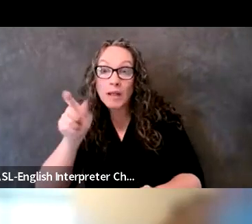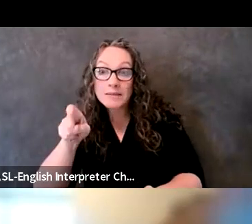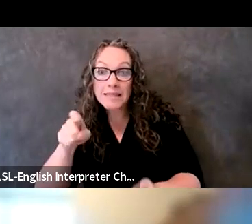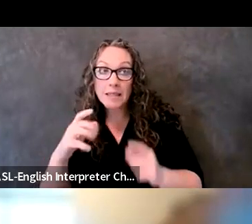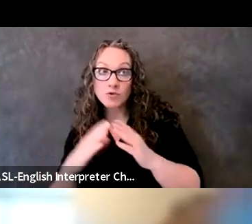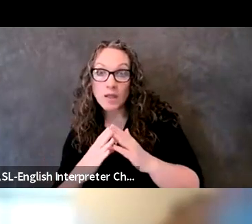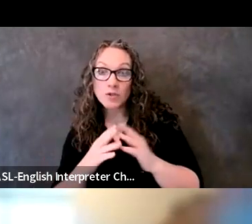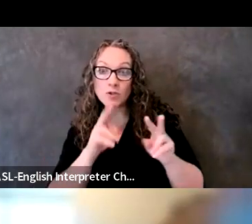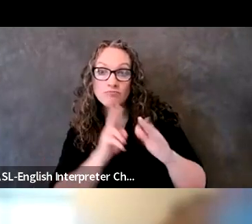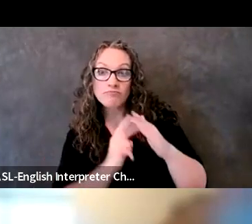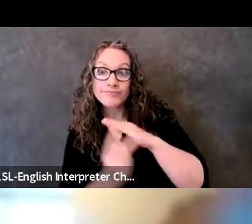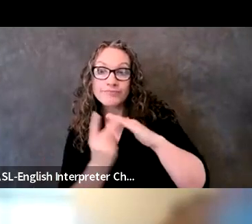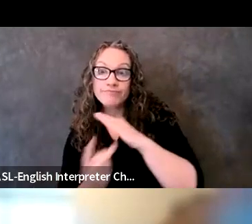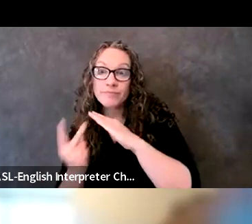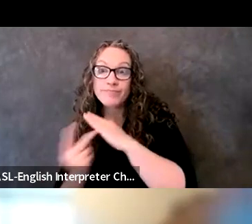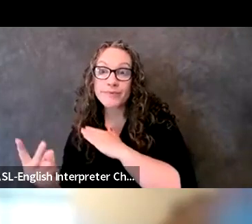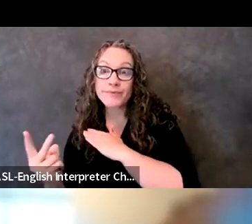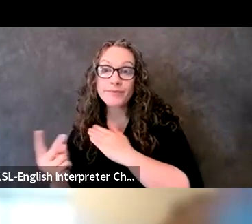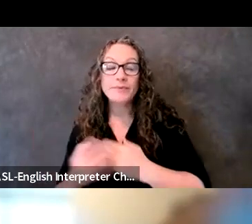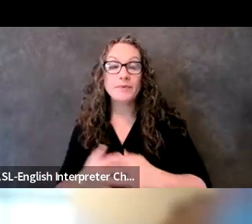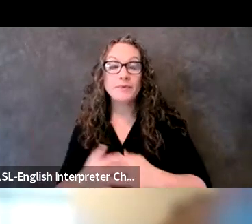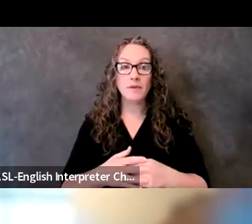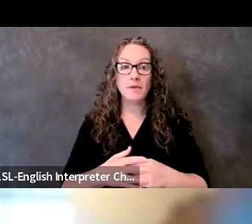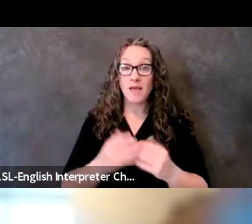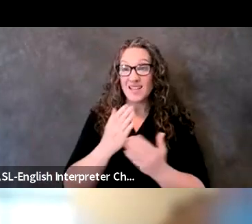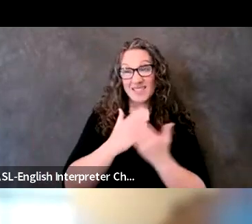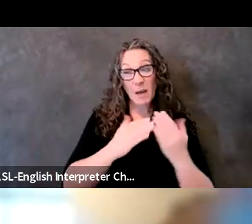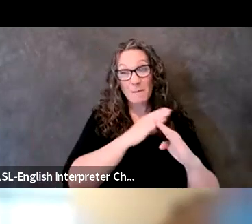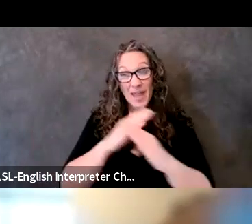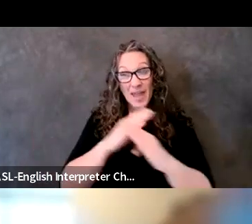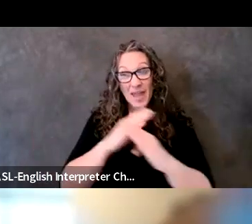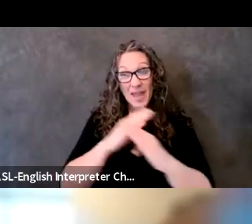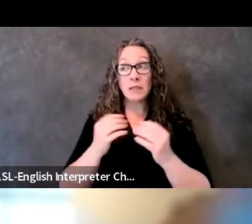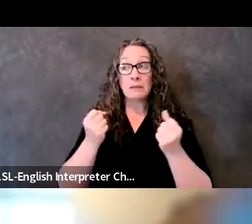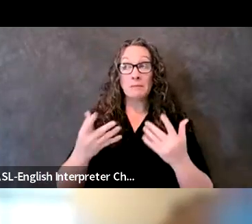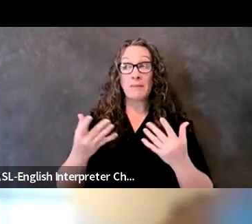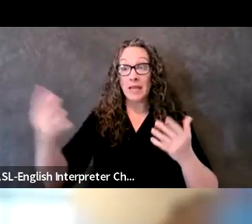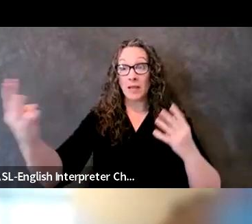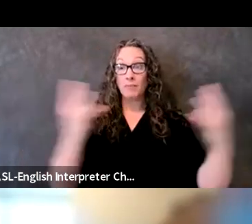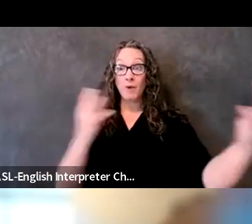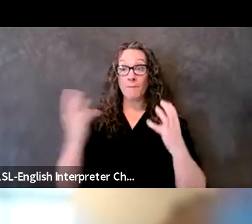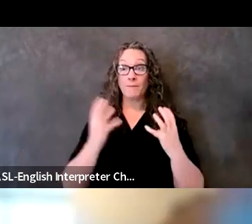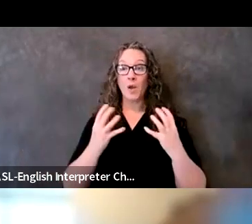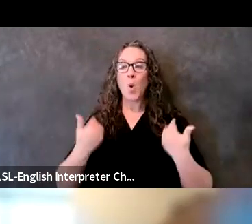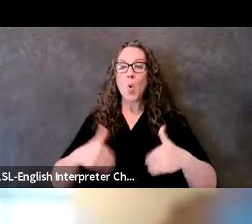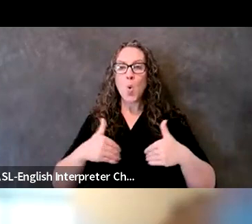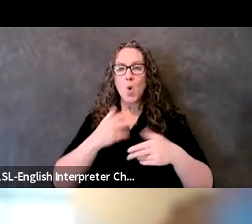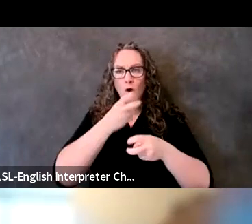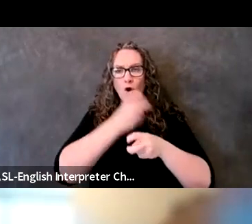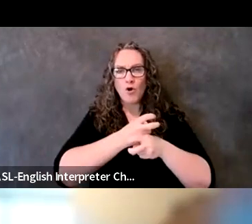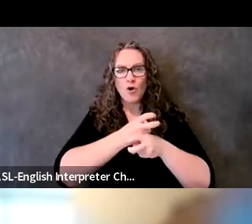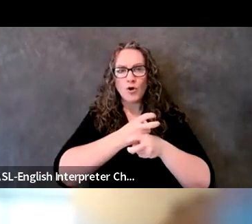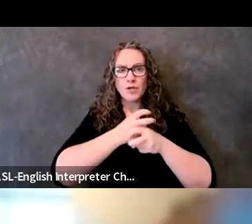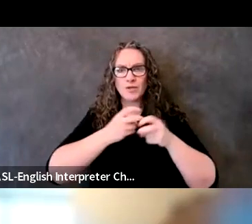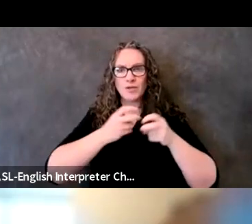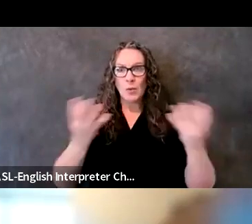So I mean, some of the barriers to that is the more people you bring to the table, the more opinions you have at the table, and the harder it is to include all